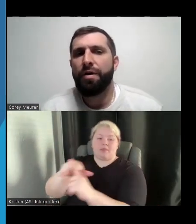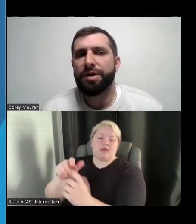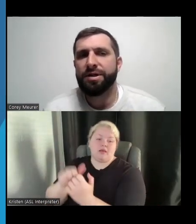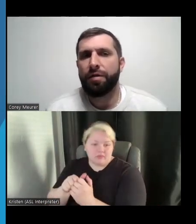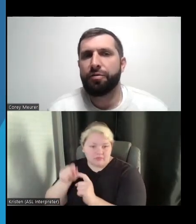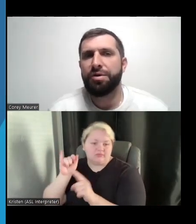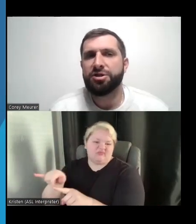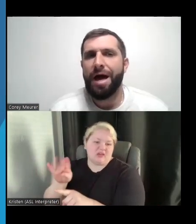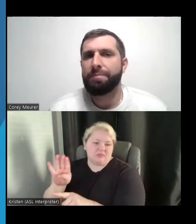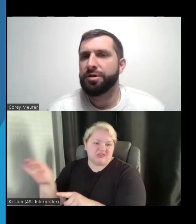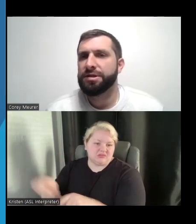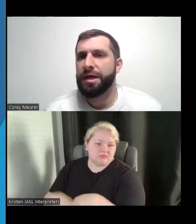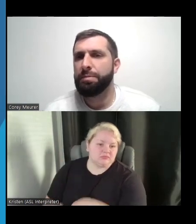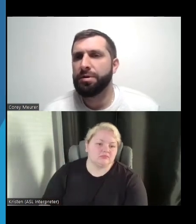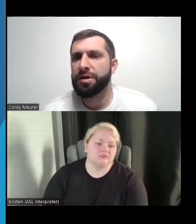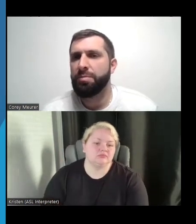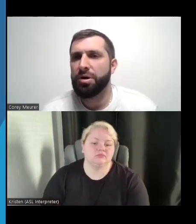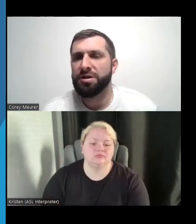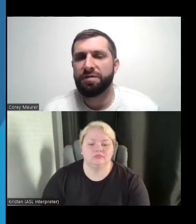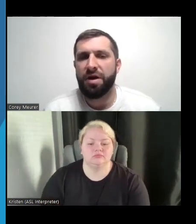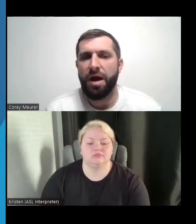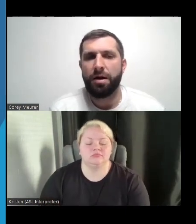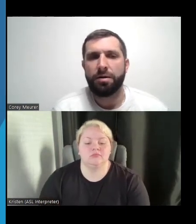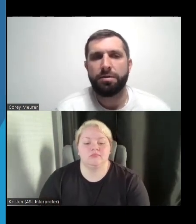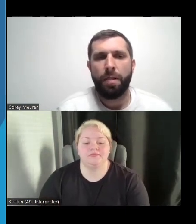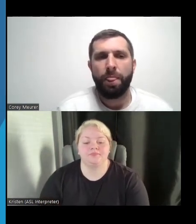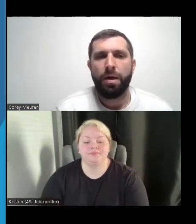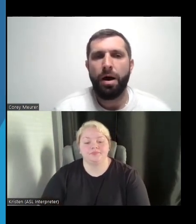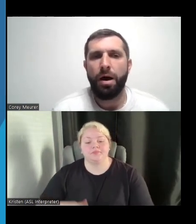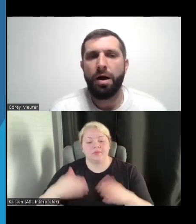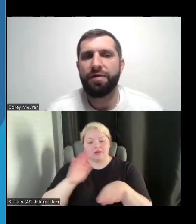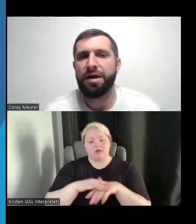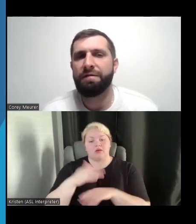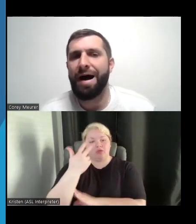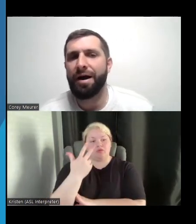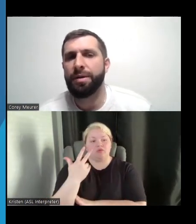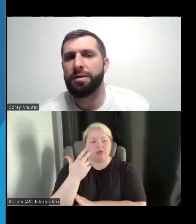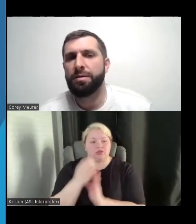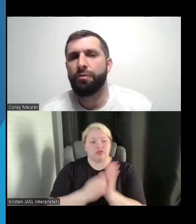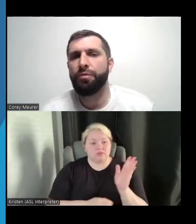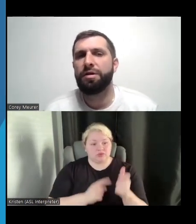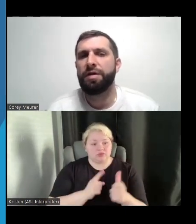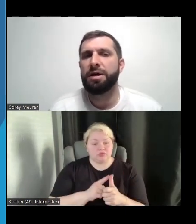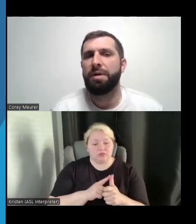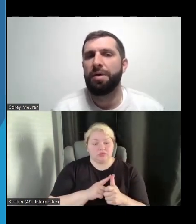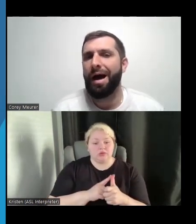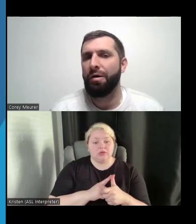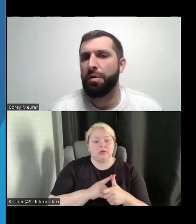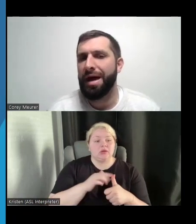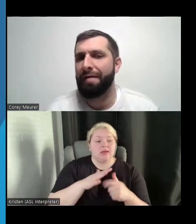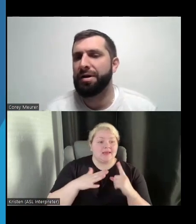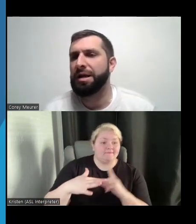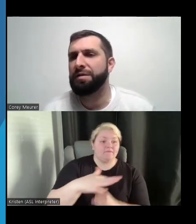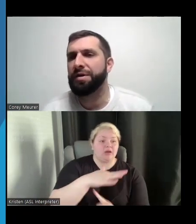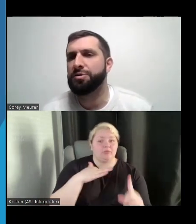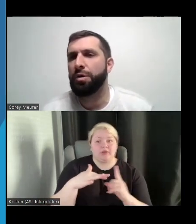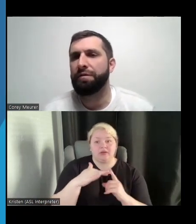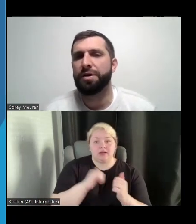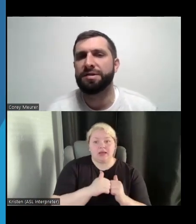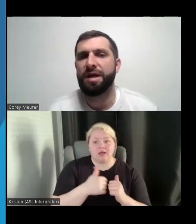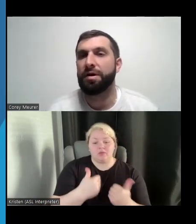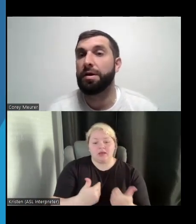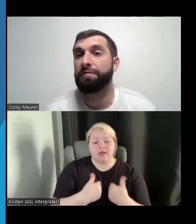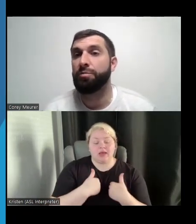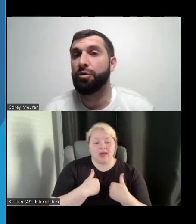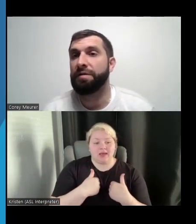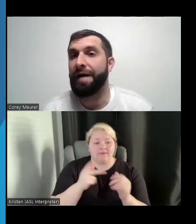We really focus on 3 chapters in building communities of care. The environment, really thinking about how can we have an individual